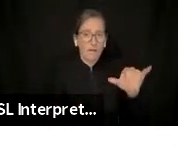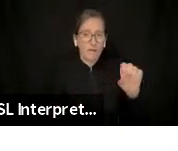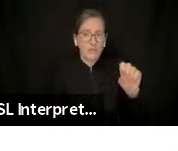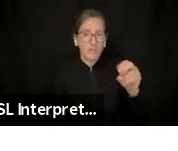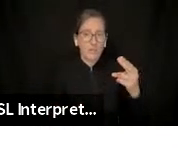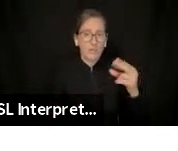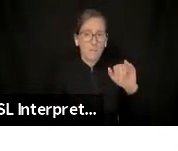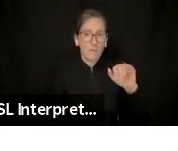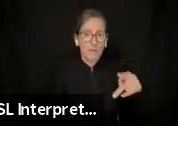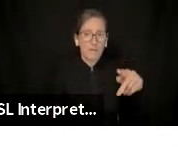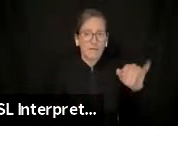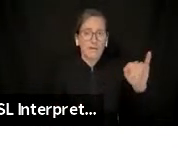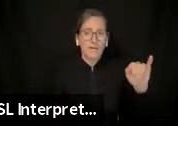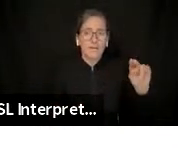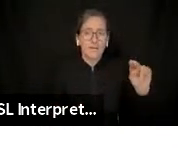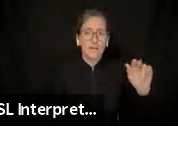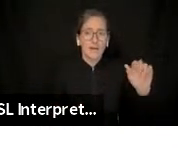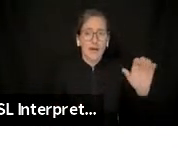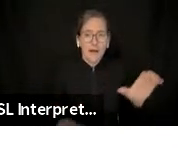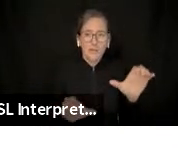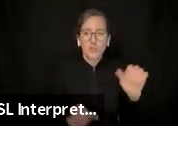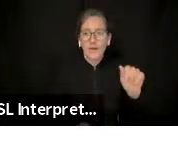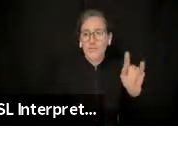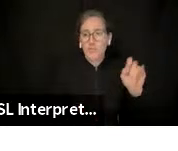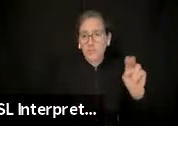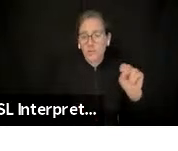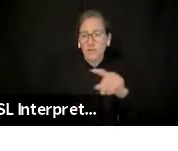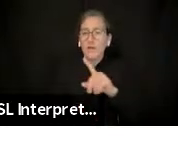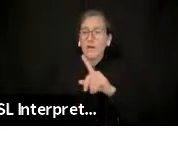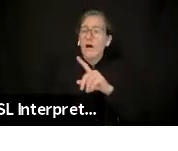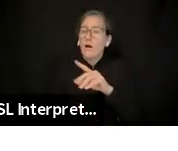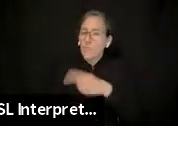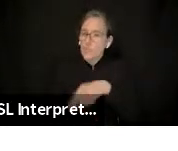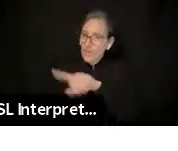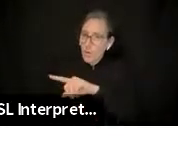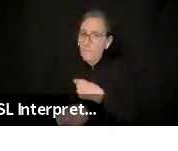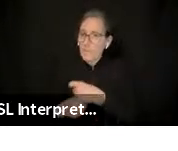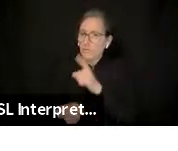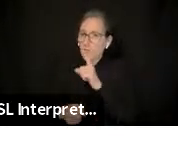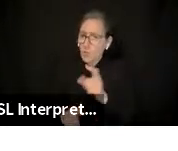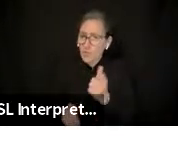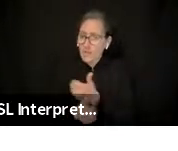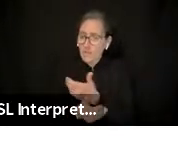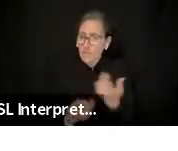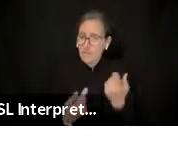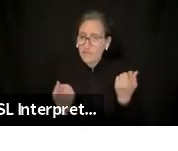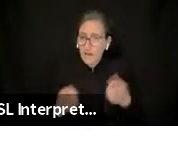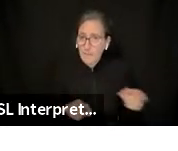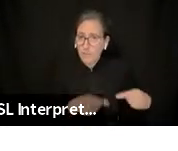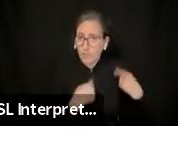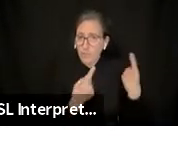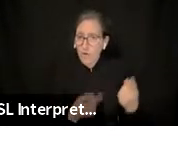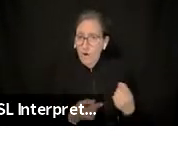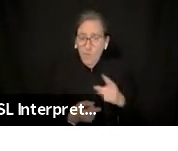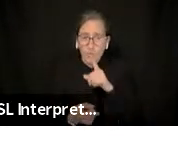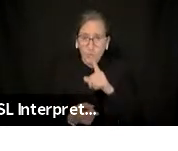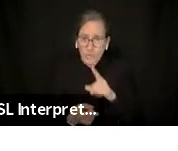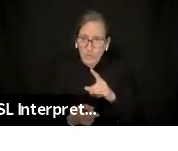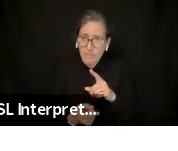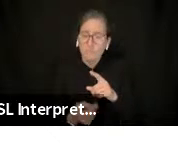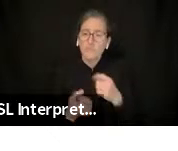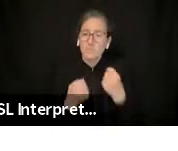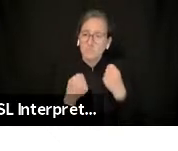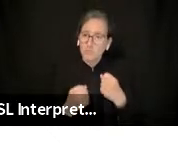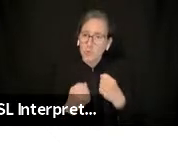that this was a thoughtful process, that it had structure, and that it resulted in really a guiding document for